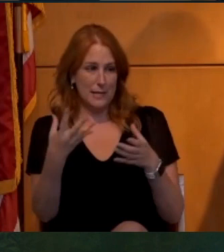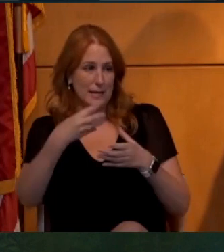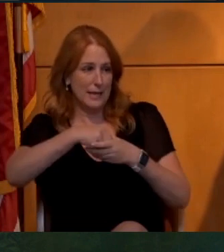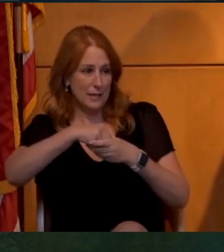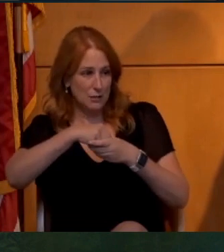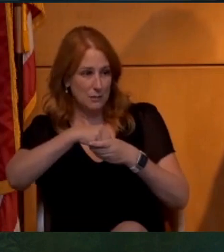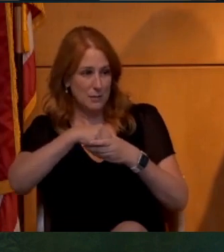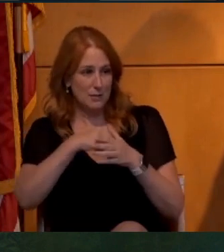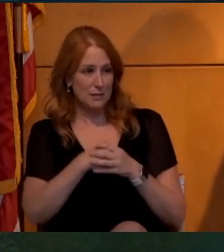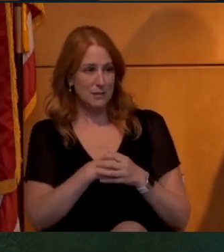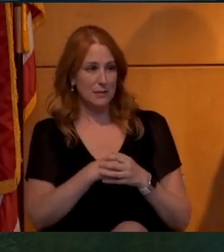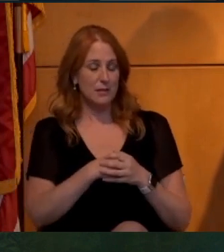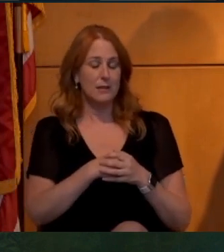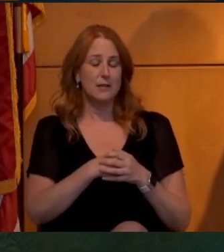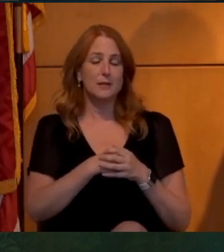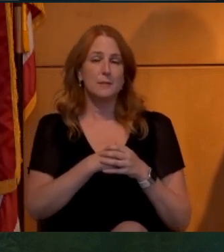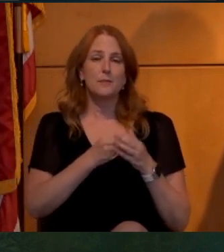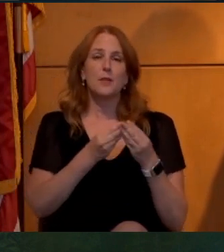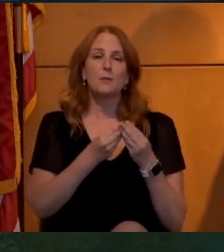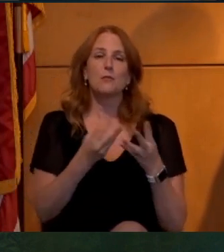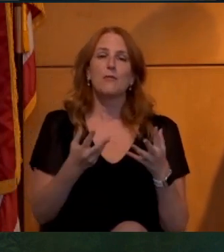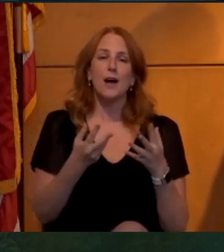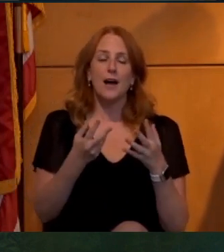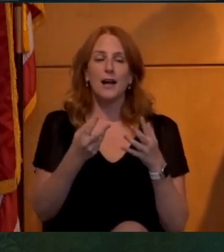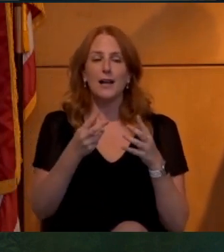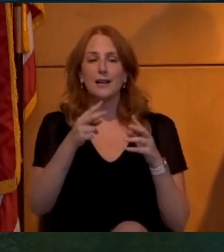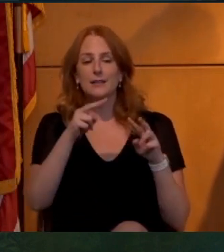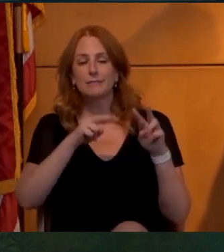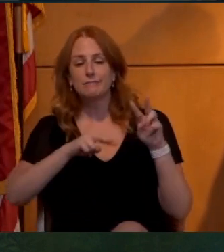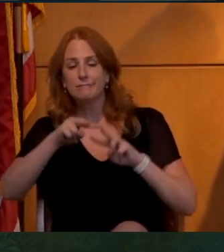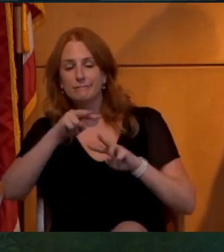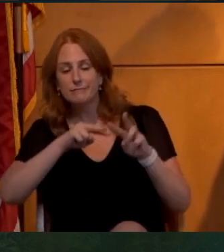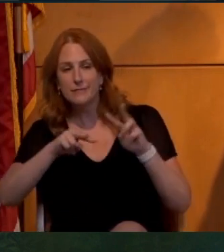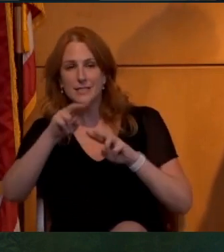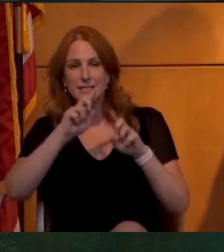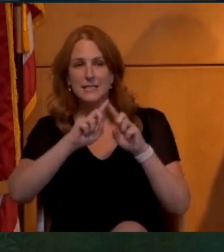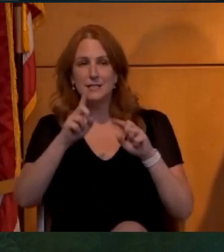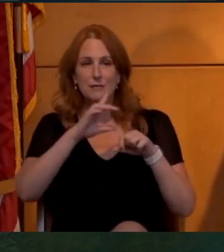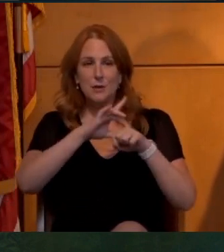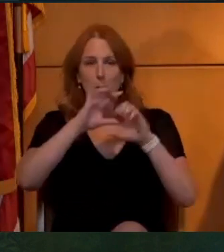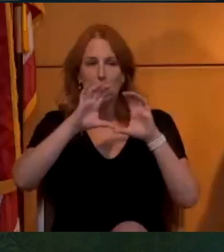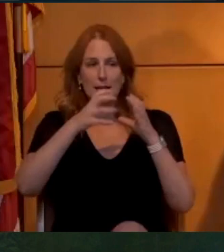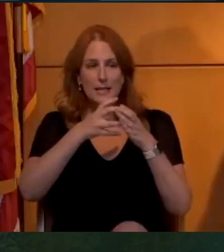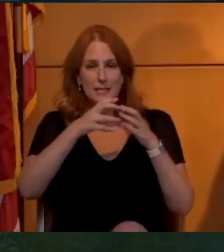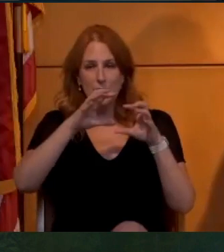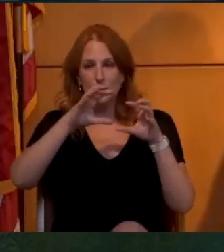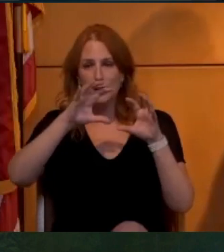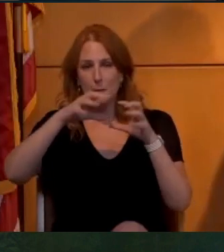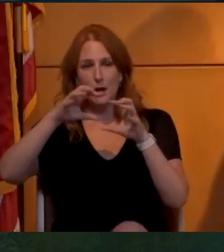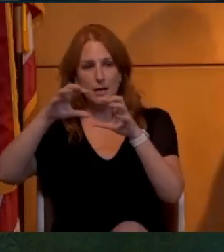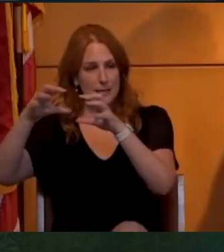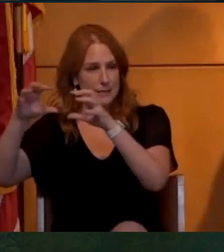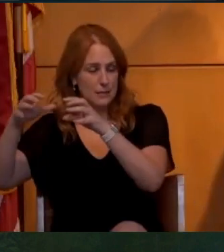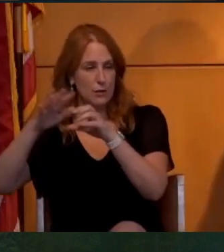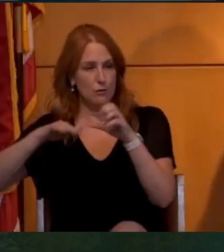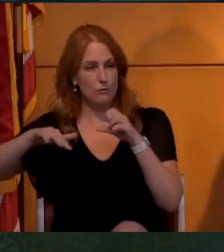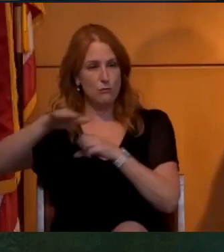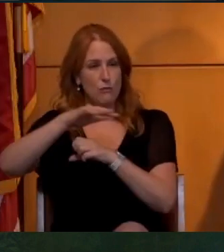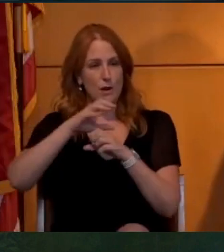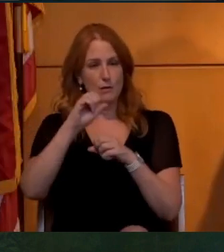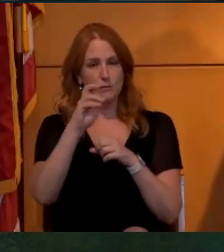These provide views of a growing number of planetary bodies throughout the solar system as seen through the eyes of